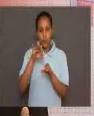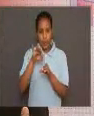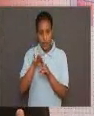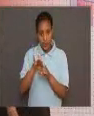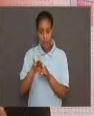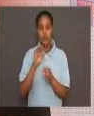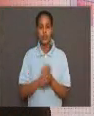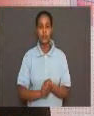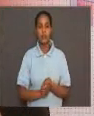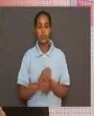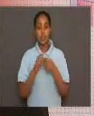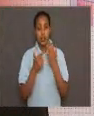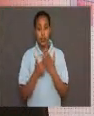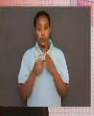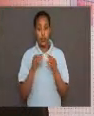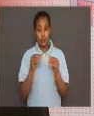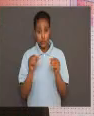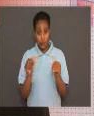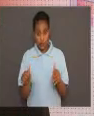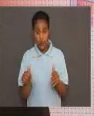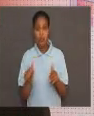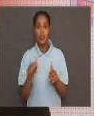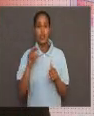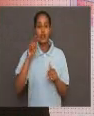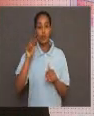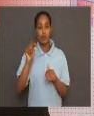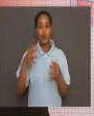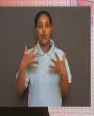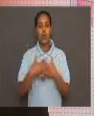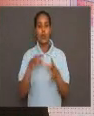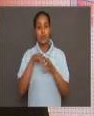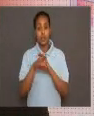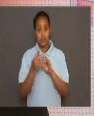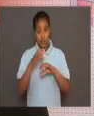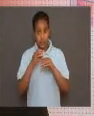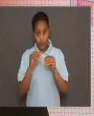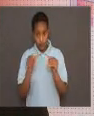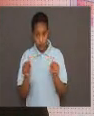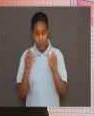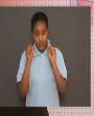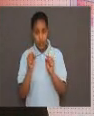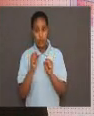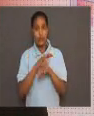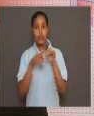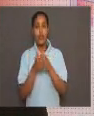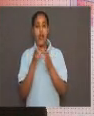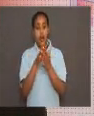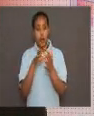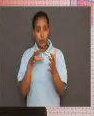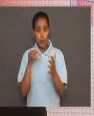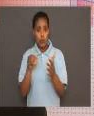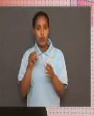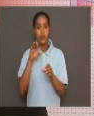Therefore, soluble nitrogen compounds in the soil can generally be absorbed